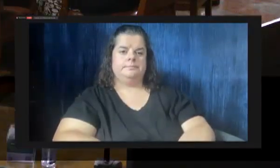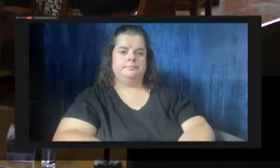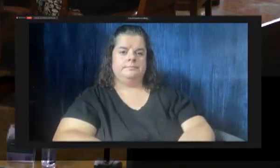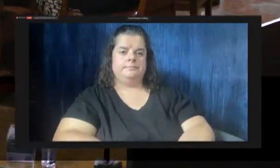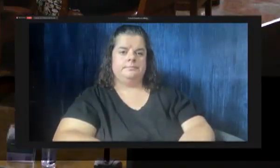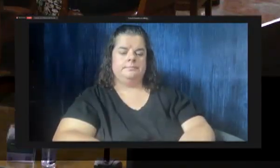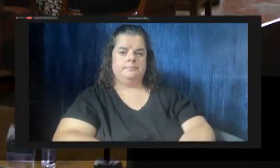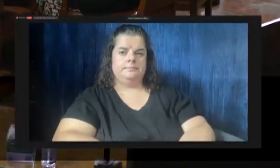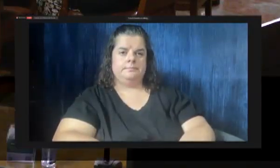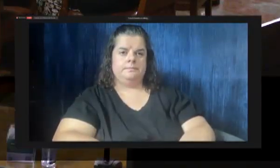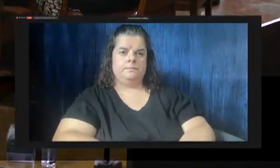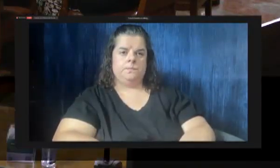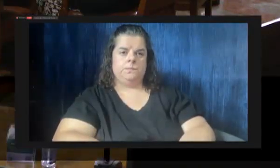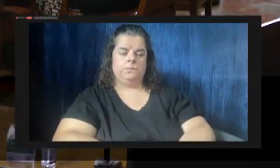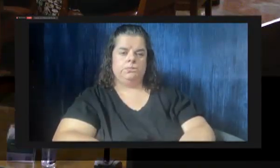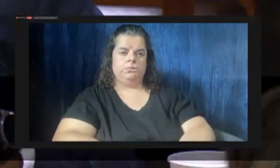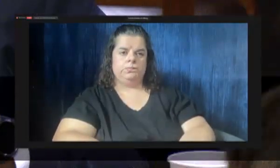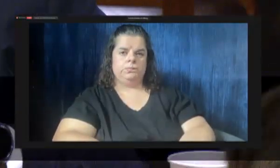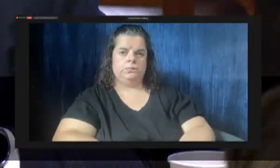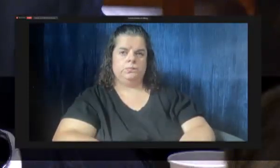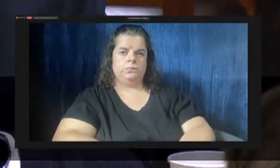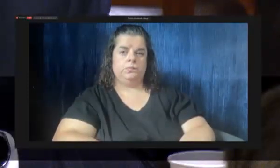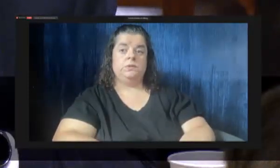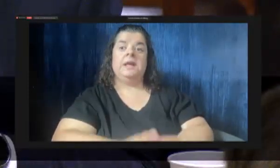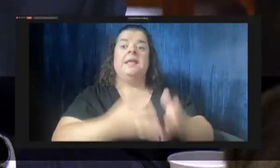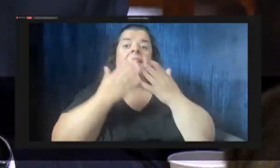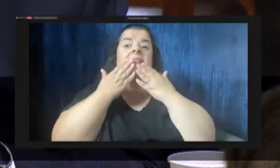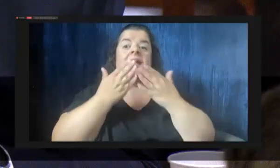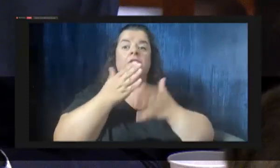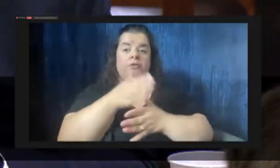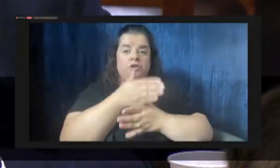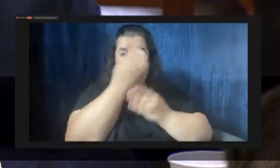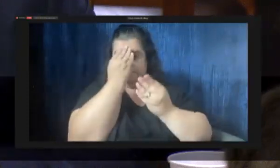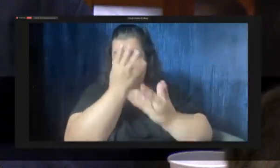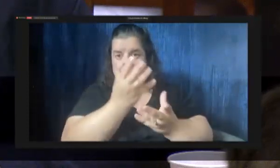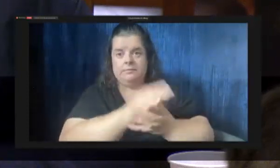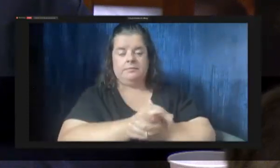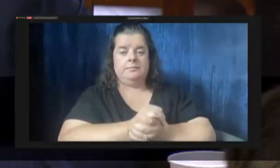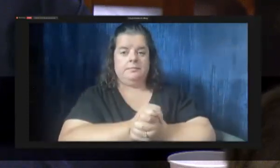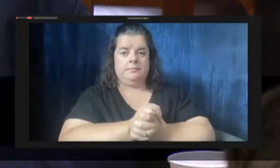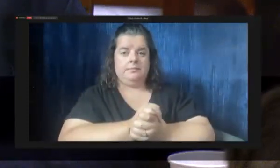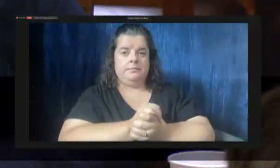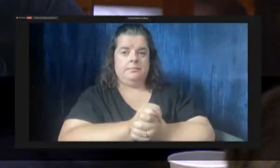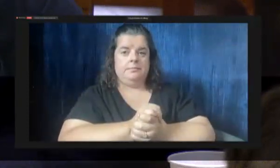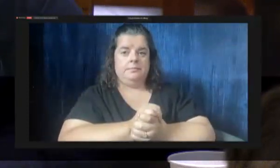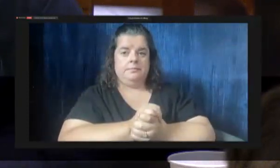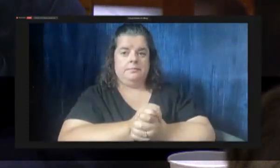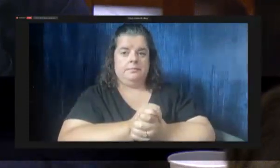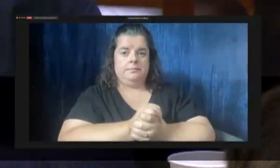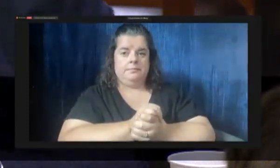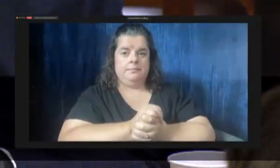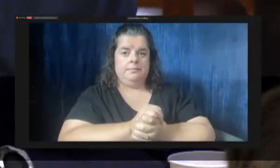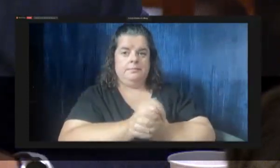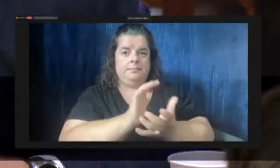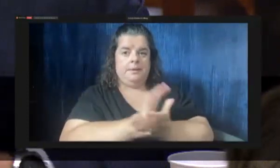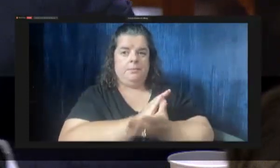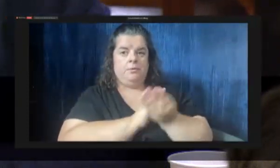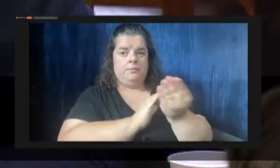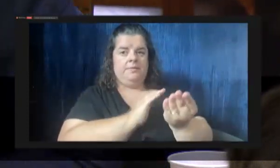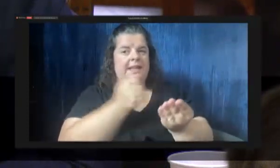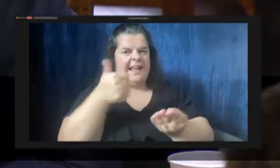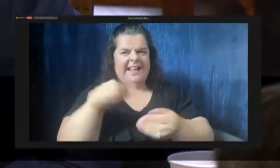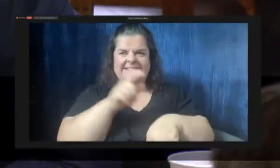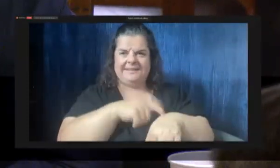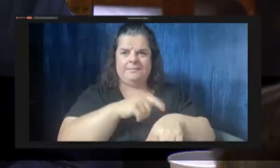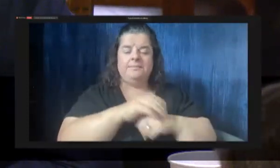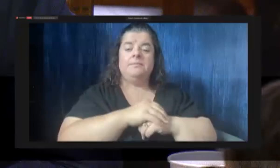Mm-hmm. All right, well, thanks for sharing the paper here. Oh, anytime. We